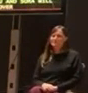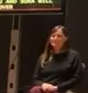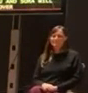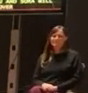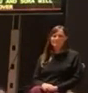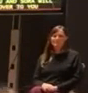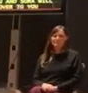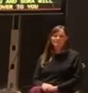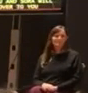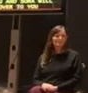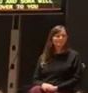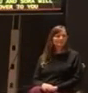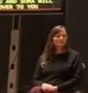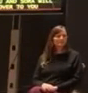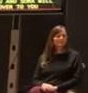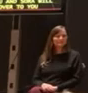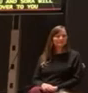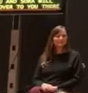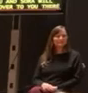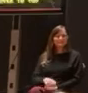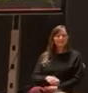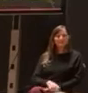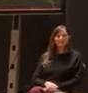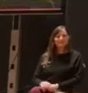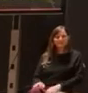Oh, sure, right there.